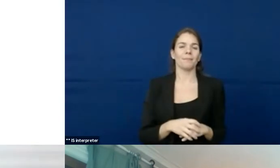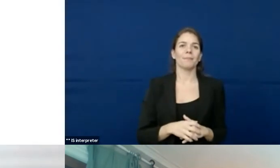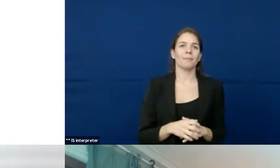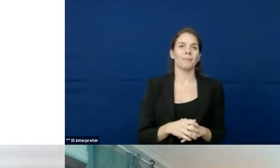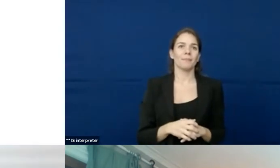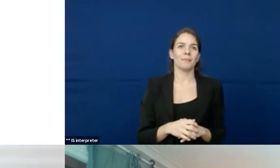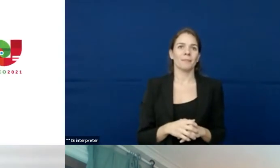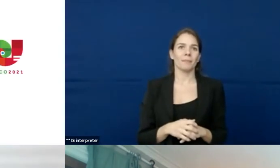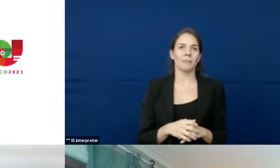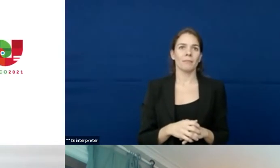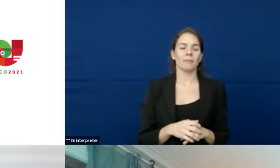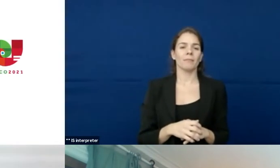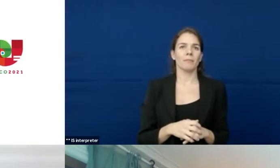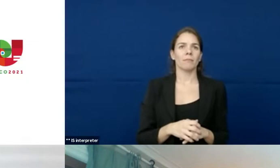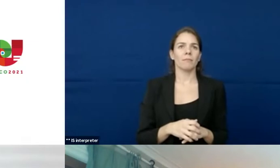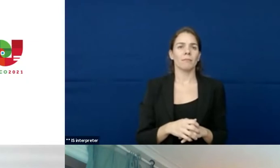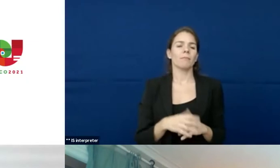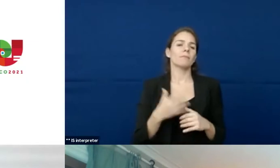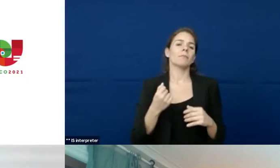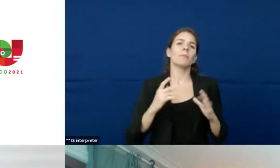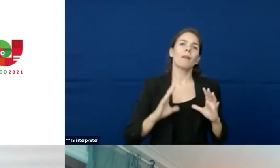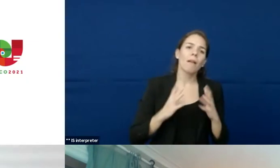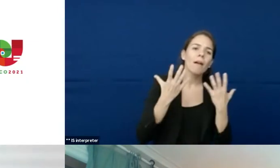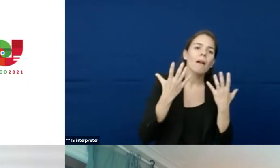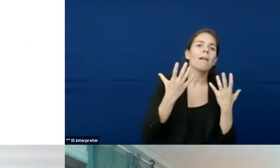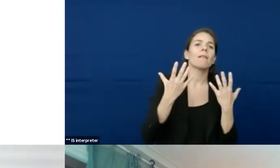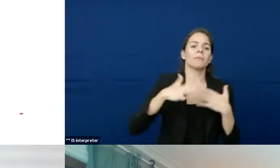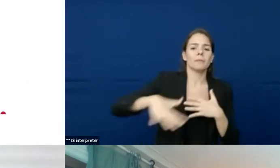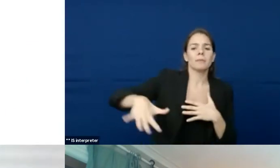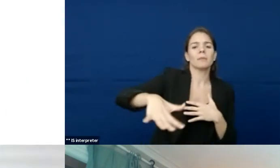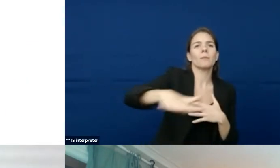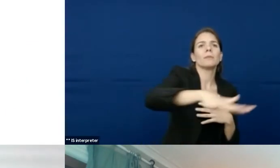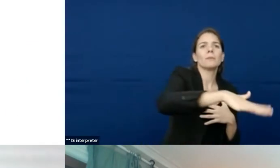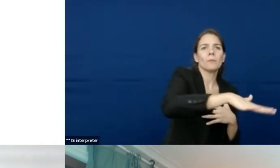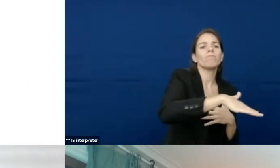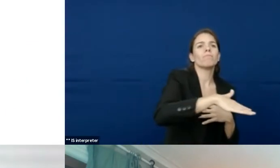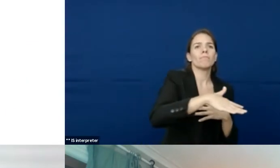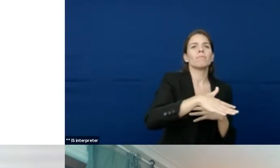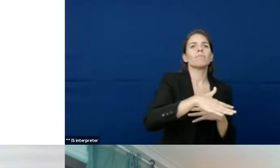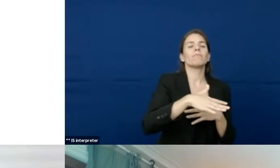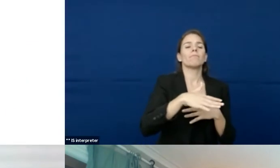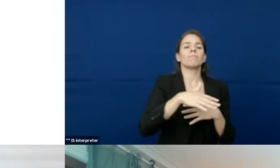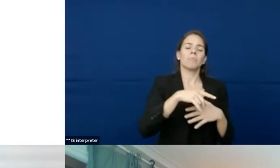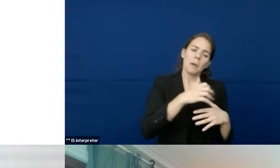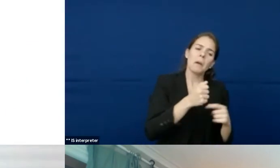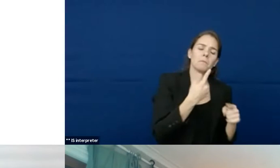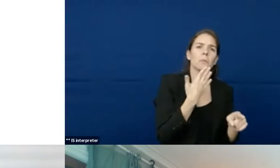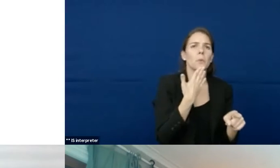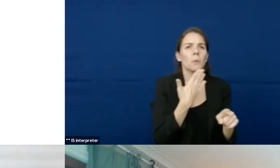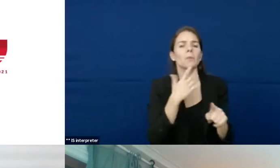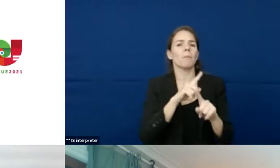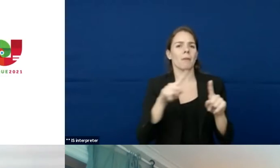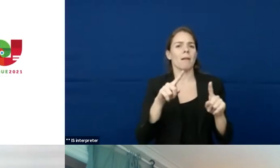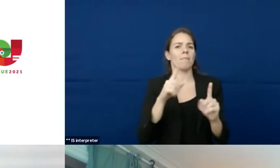be integrated into a broader responsive prevention strategy to address violence against women and girls